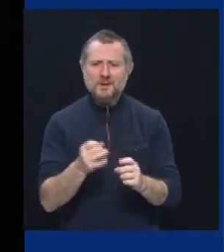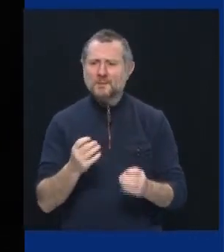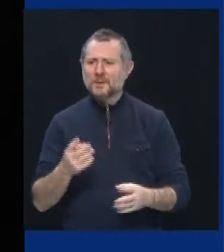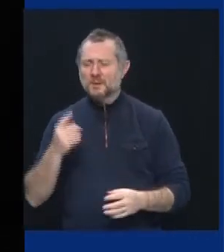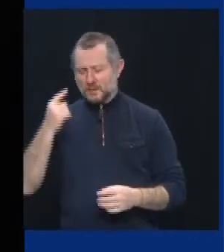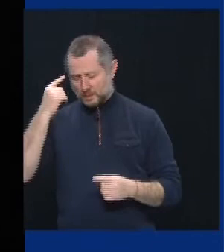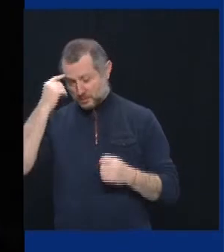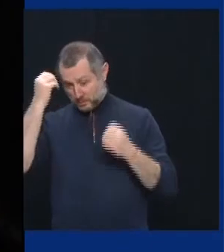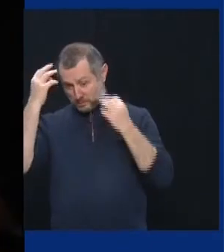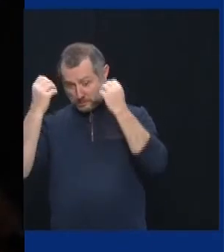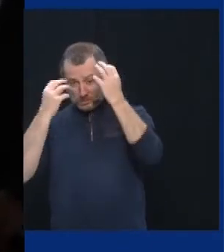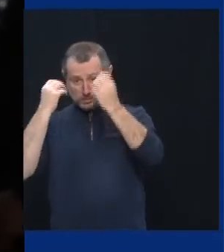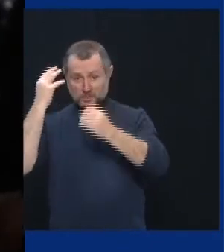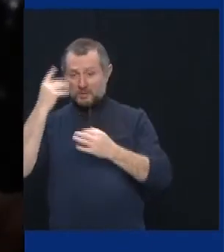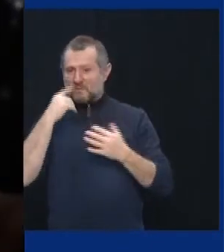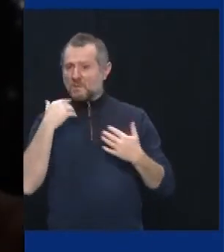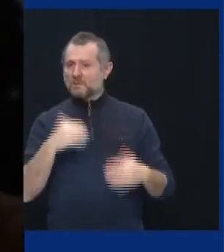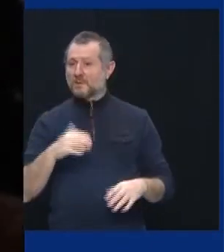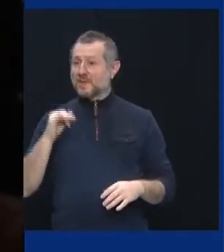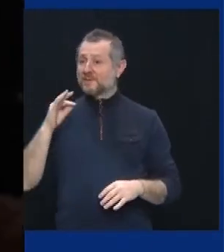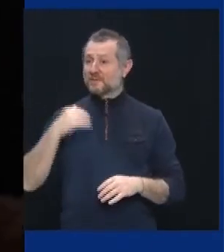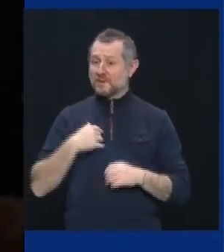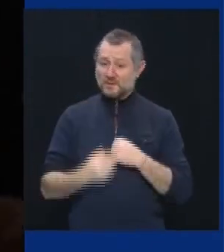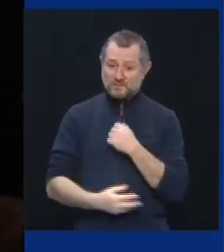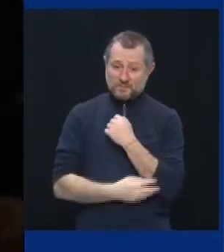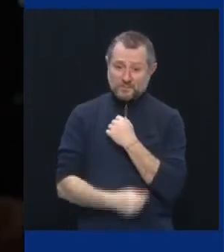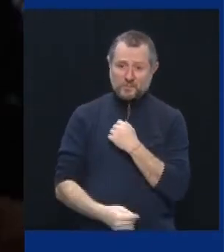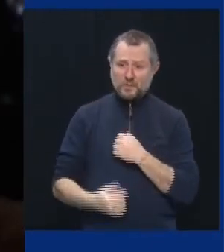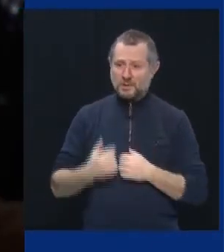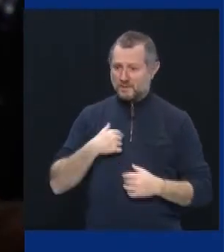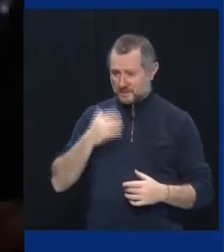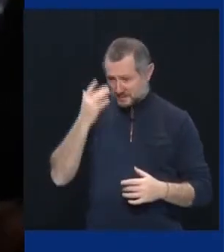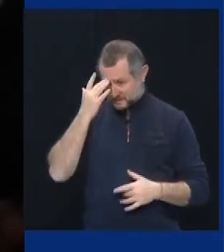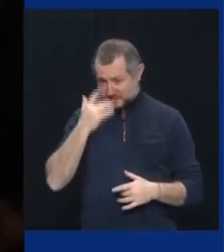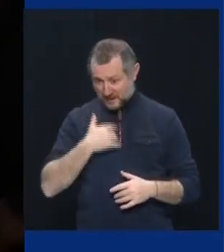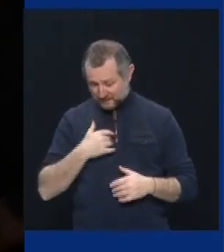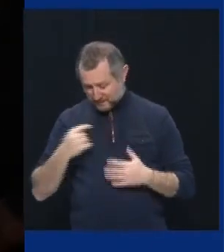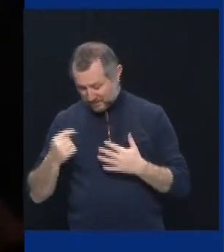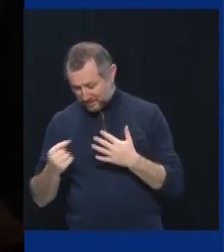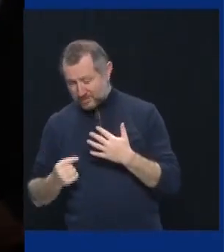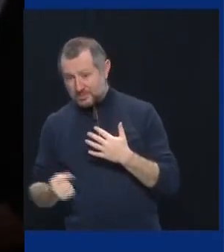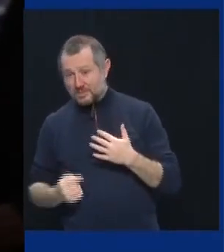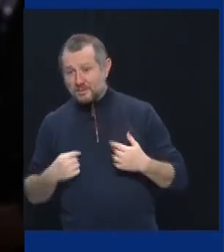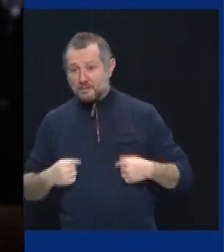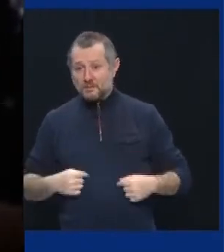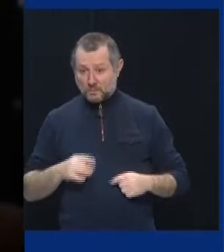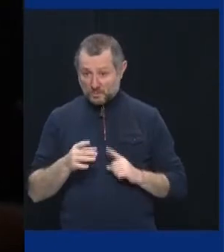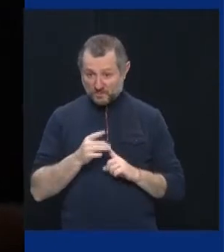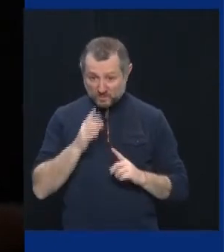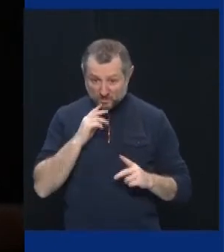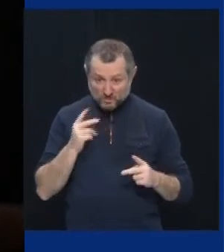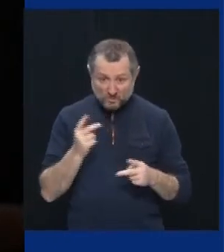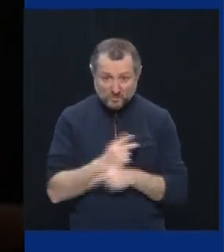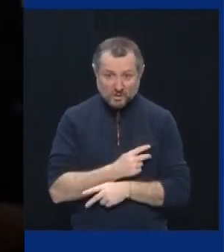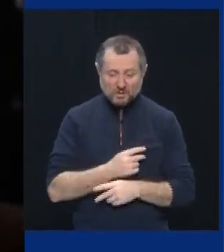know that if you were poor and sick in the beginning, it's going to be worse for you now than ever before.